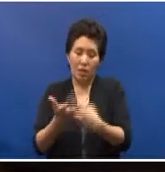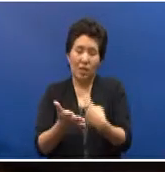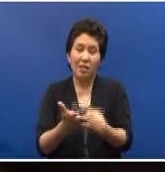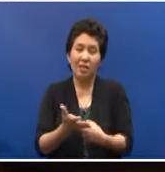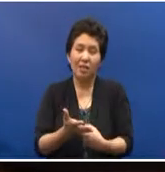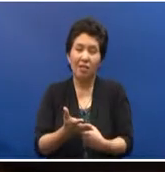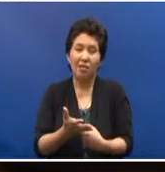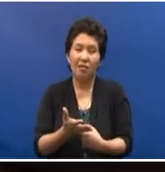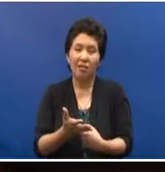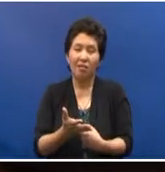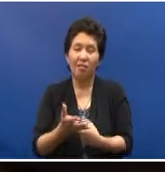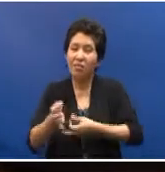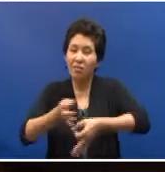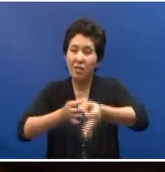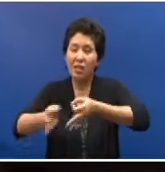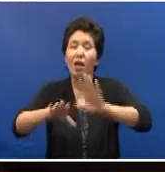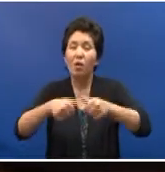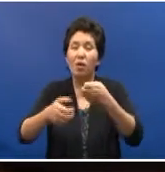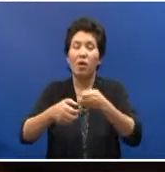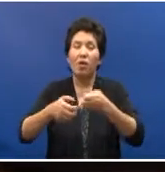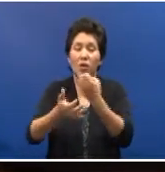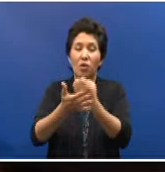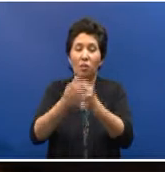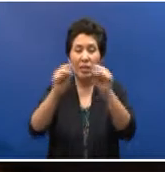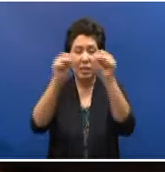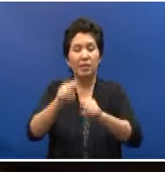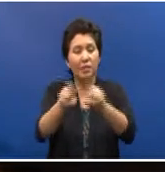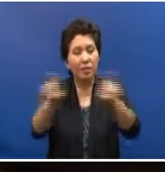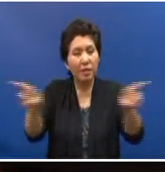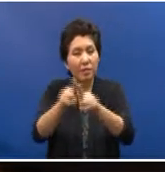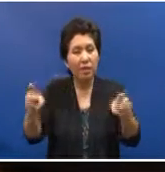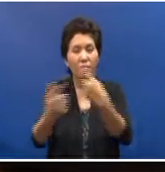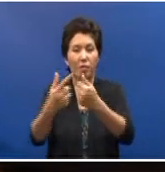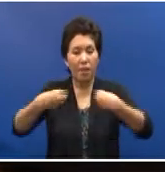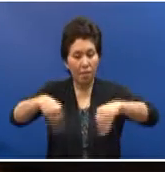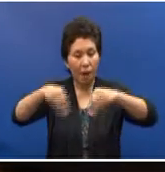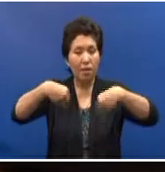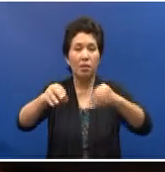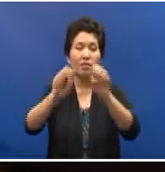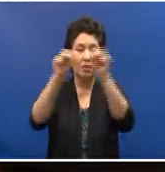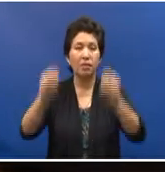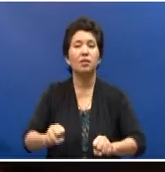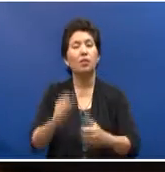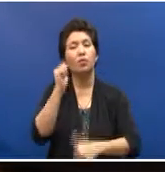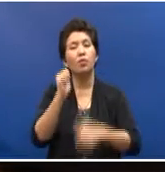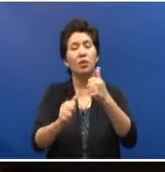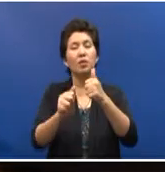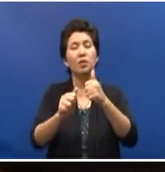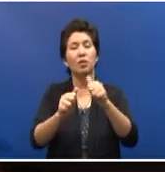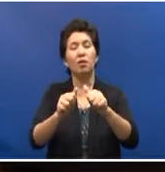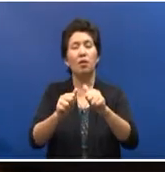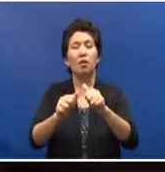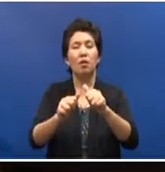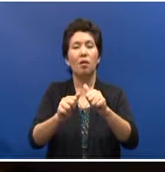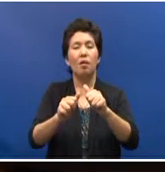discover how economic systems are different from the market system, which forms a large